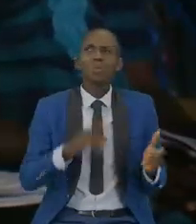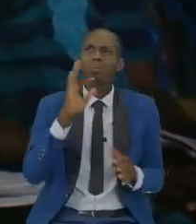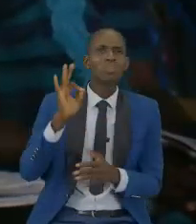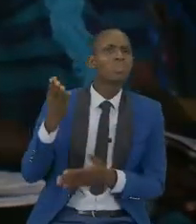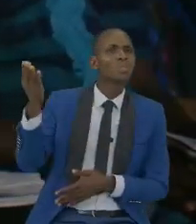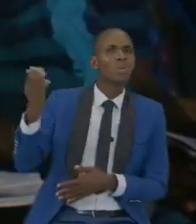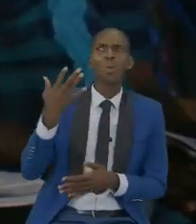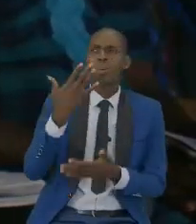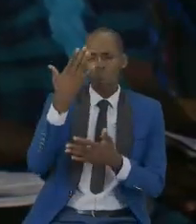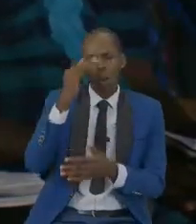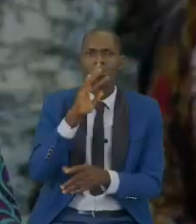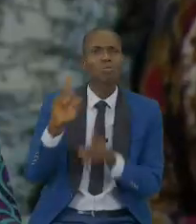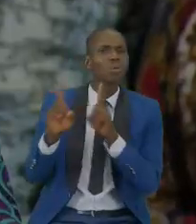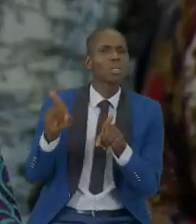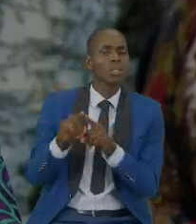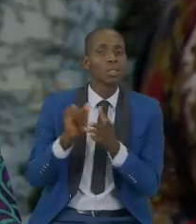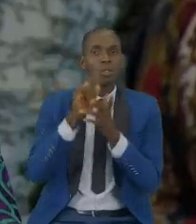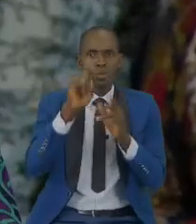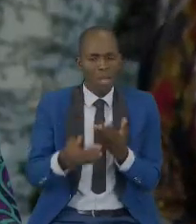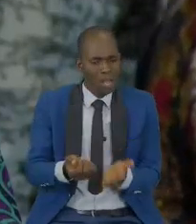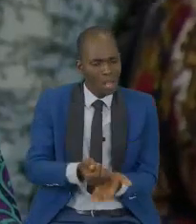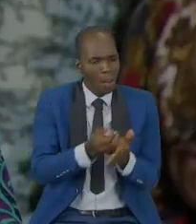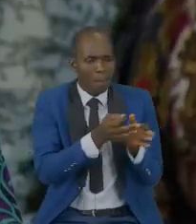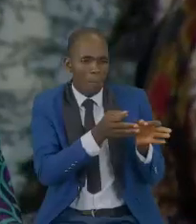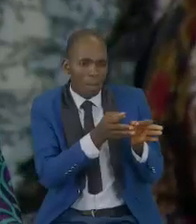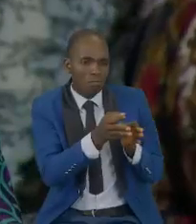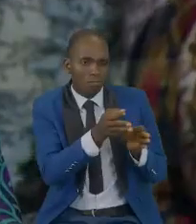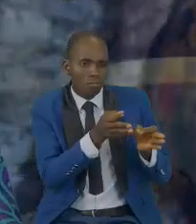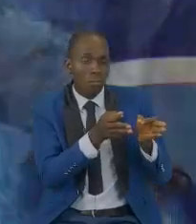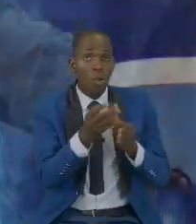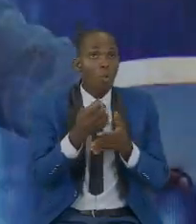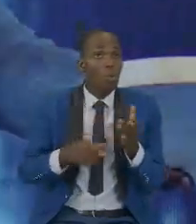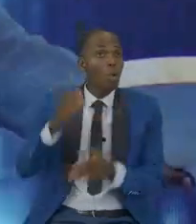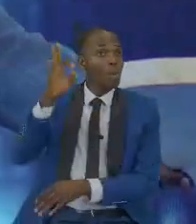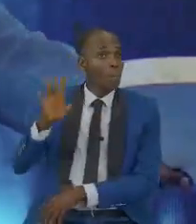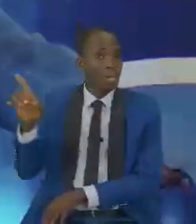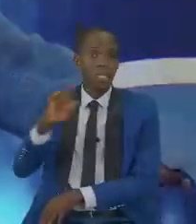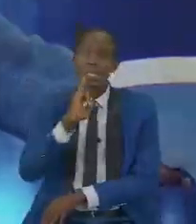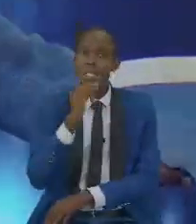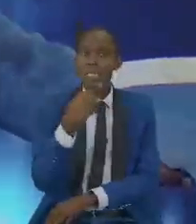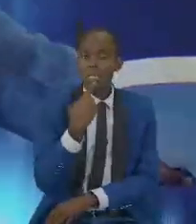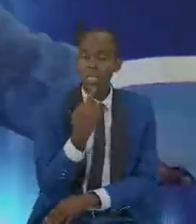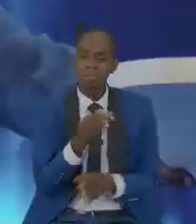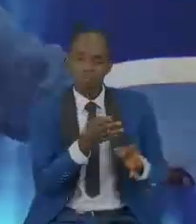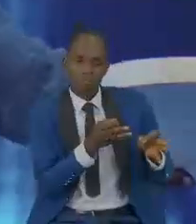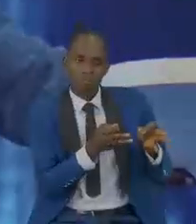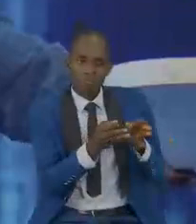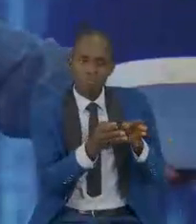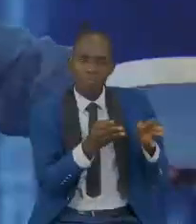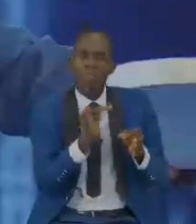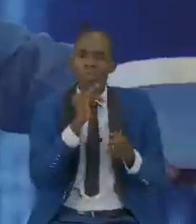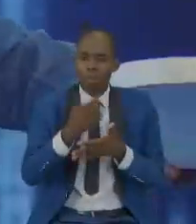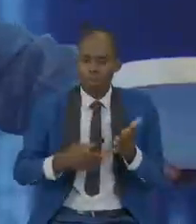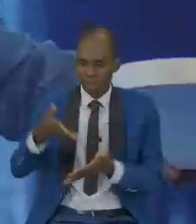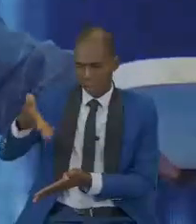it like that? And you can explain to them what the preacher is saying is what God has said in the